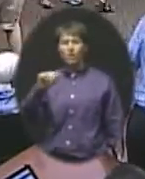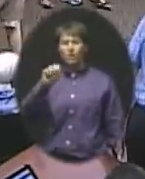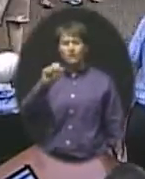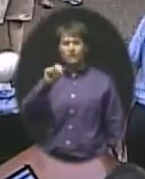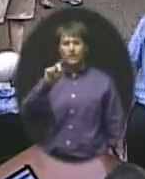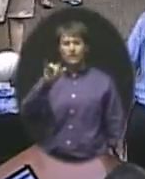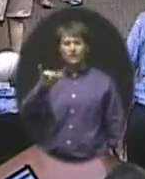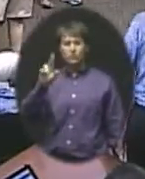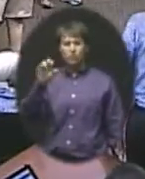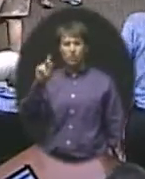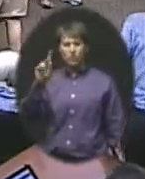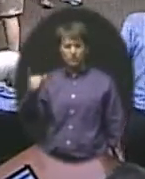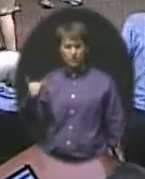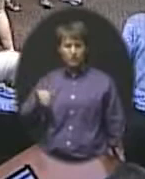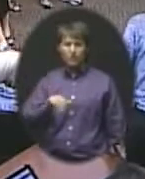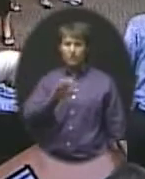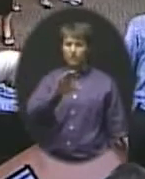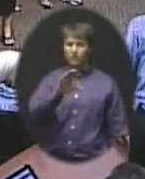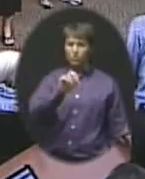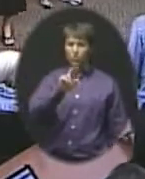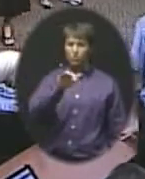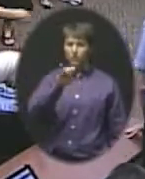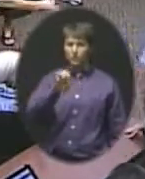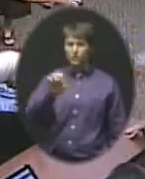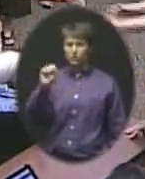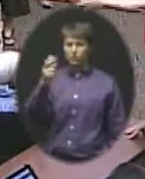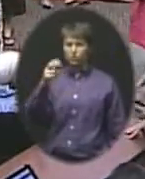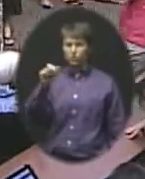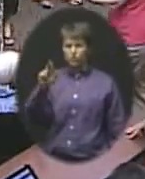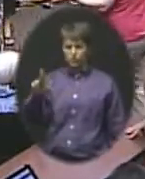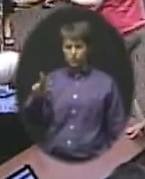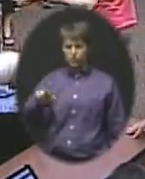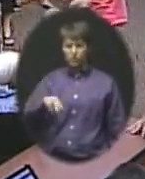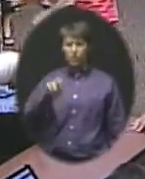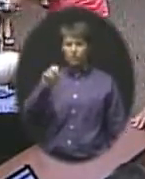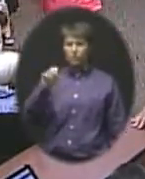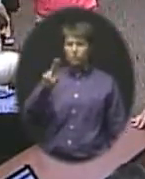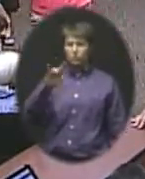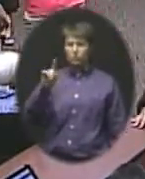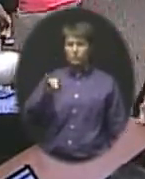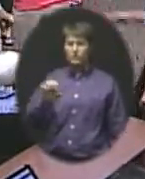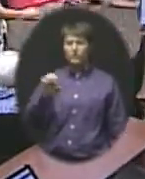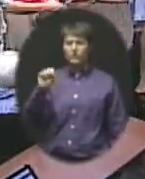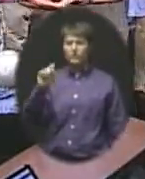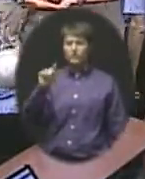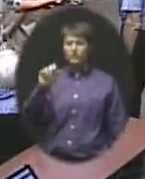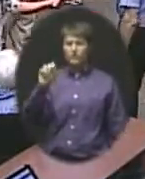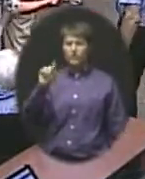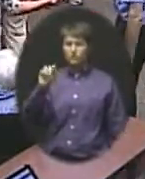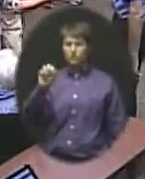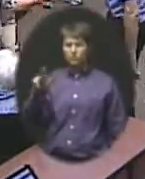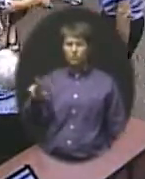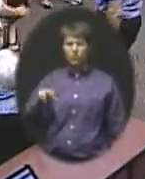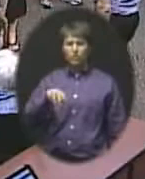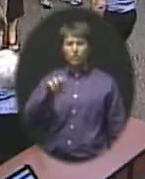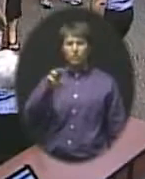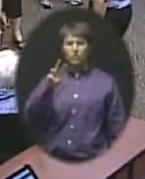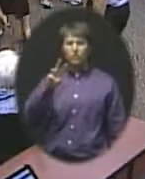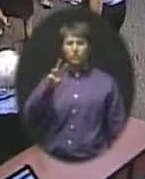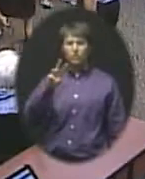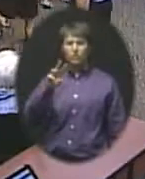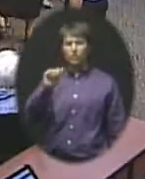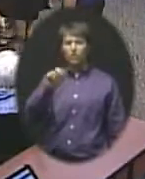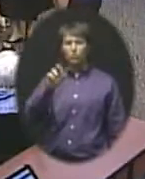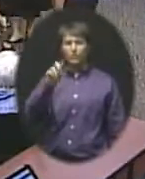Rocky, Corrine Shearer, Susie Stutzer, Rita Tolley,